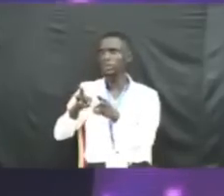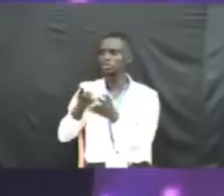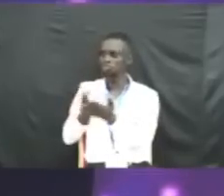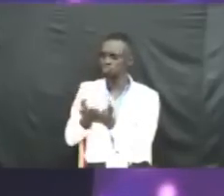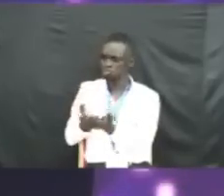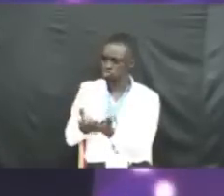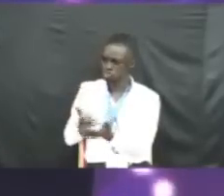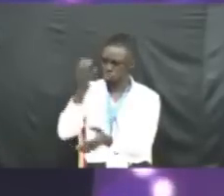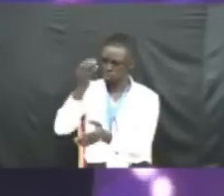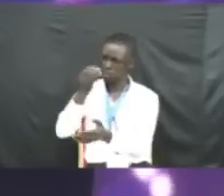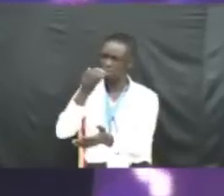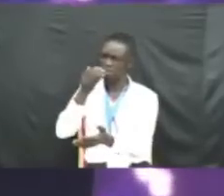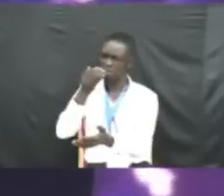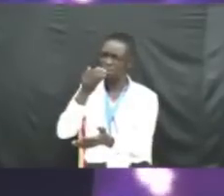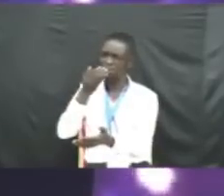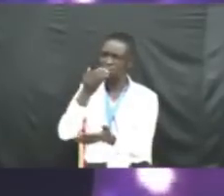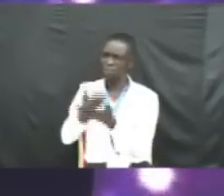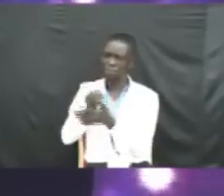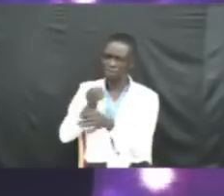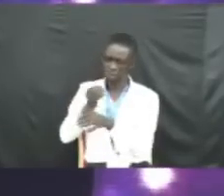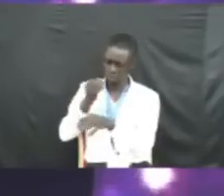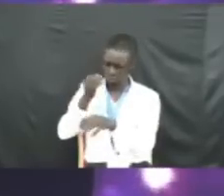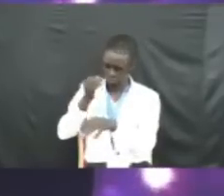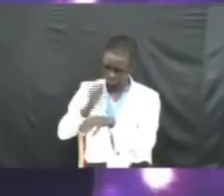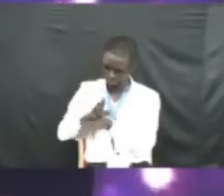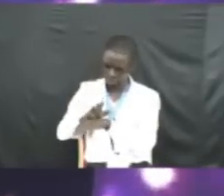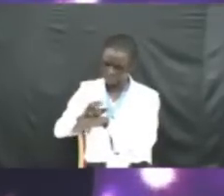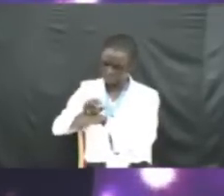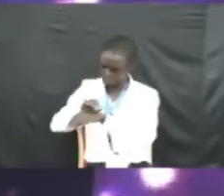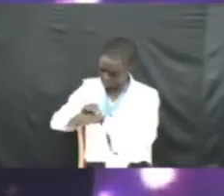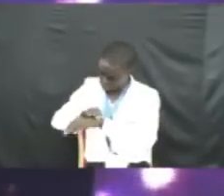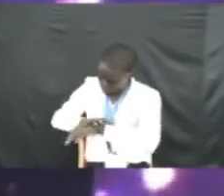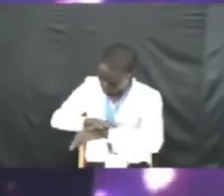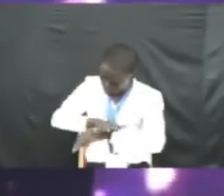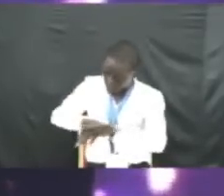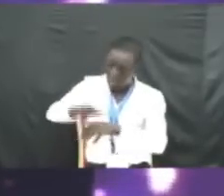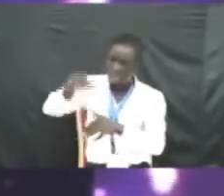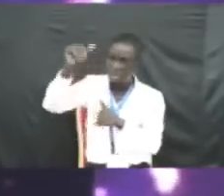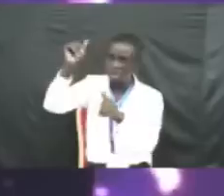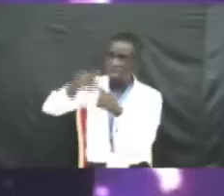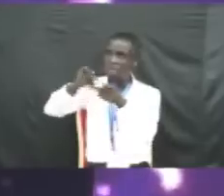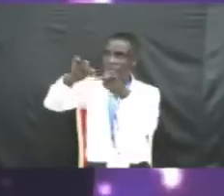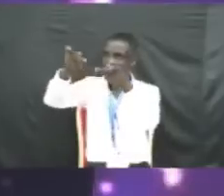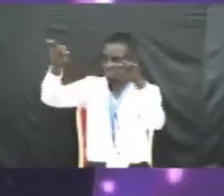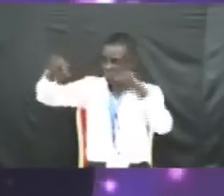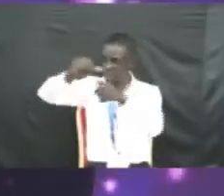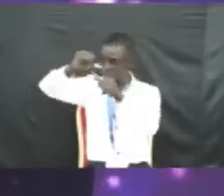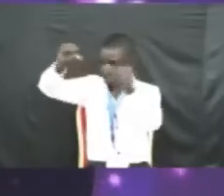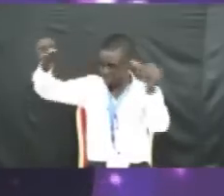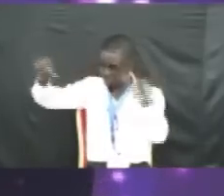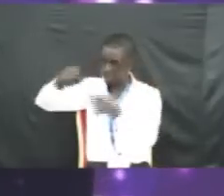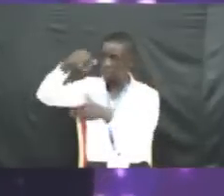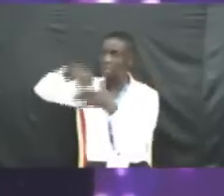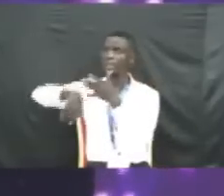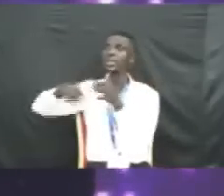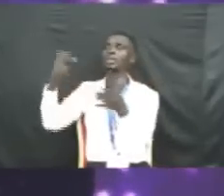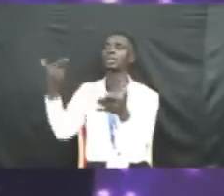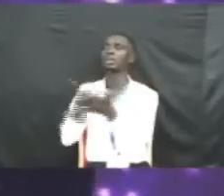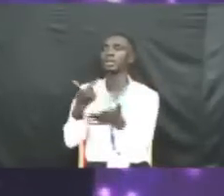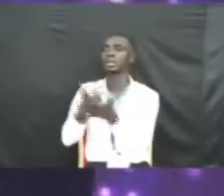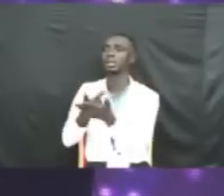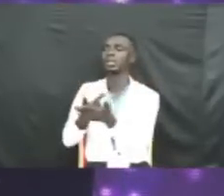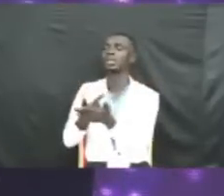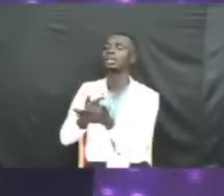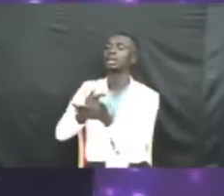council have been felt in every facet of Ghanaian society, including the seat of government.